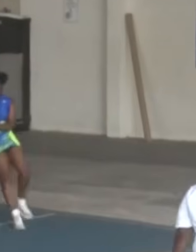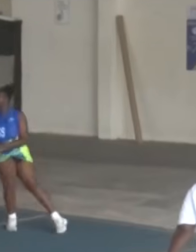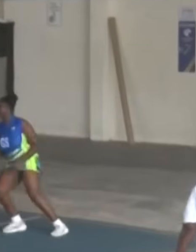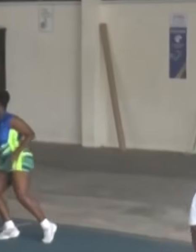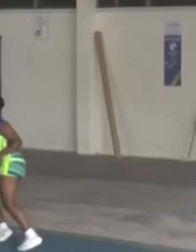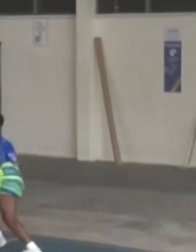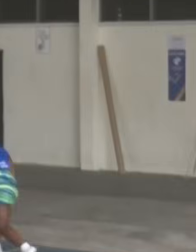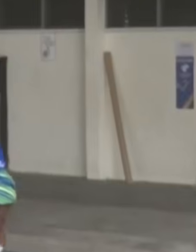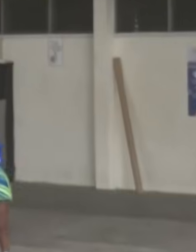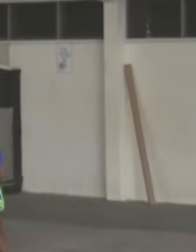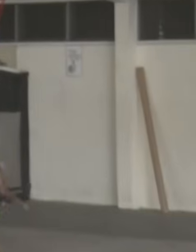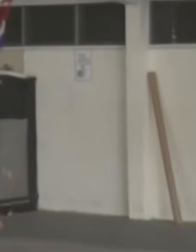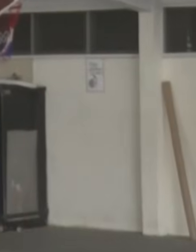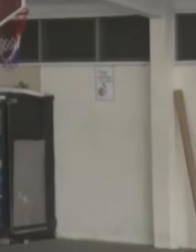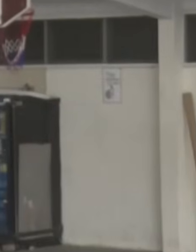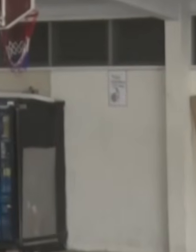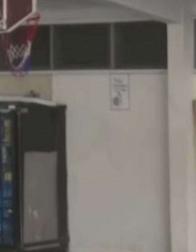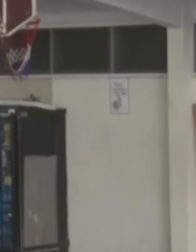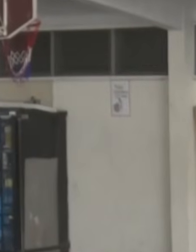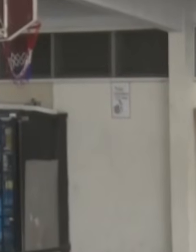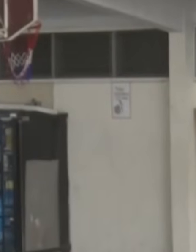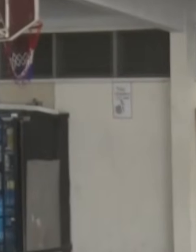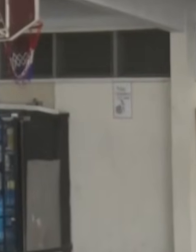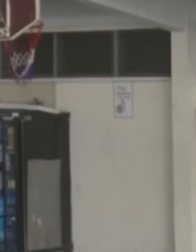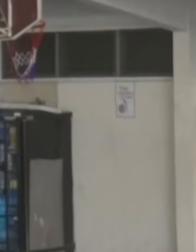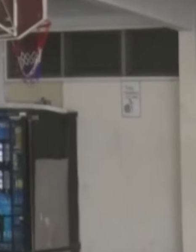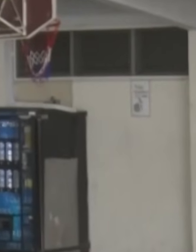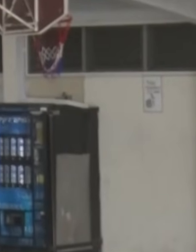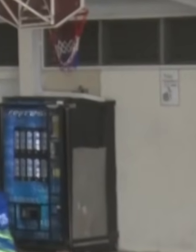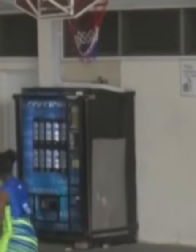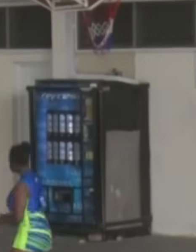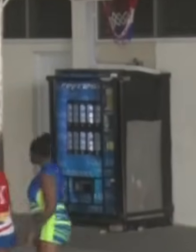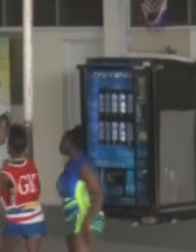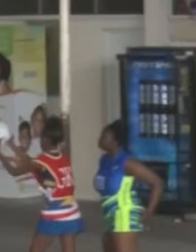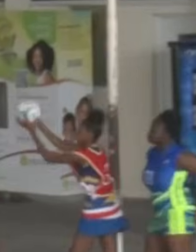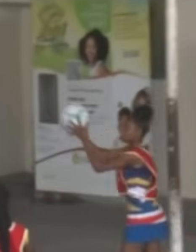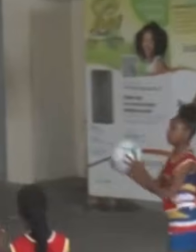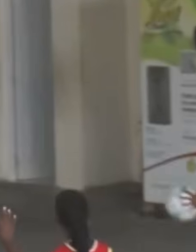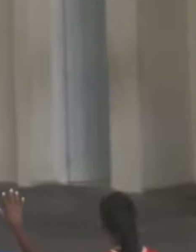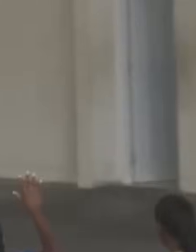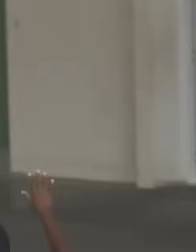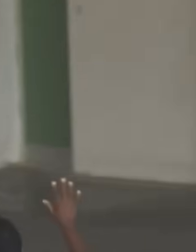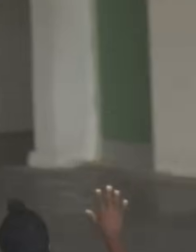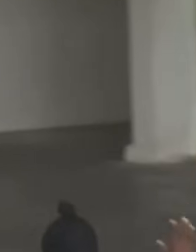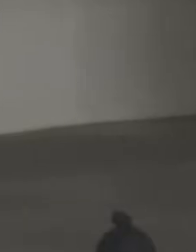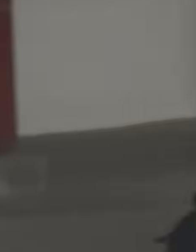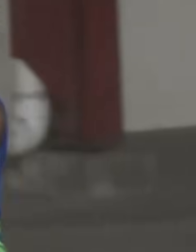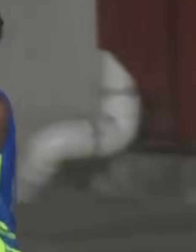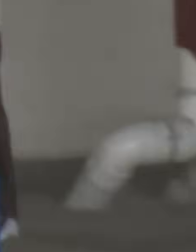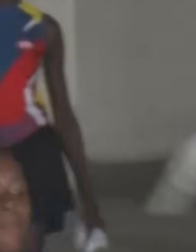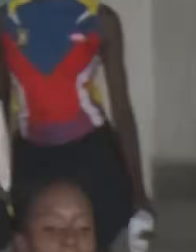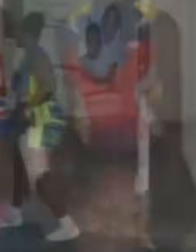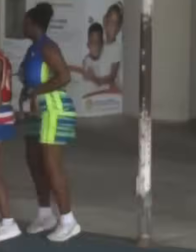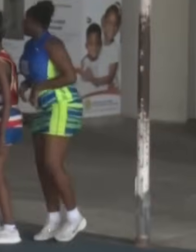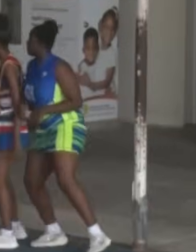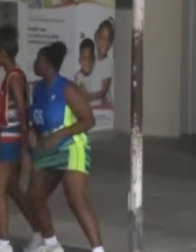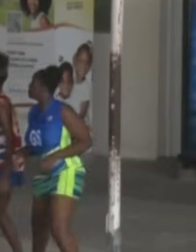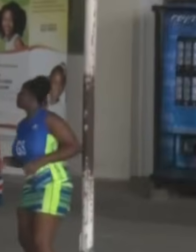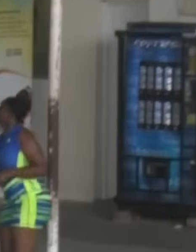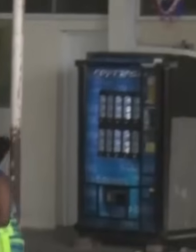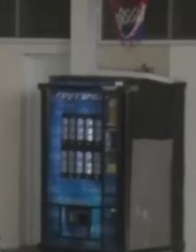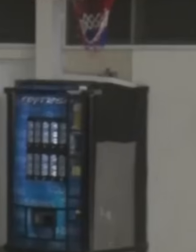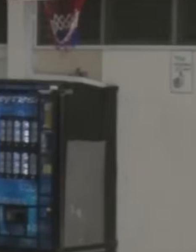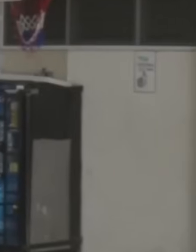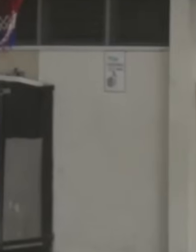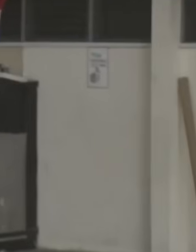her multi-sport ability. Rearing the goal attack bib. That's the first conversion of the game. Motley